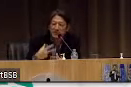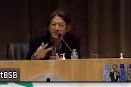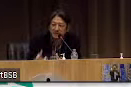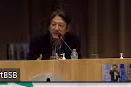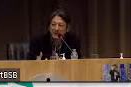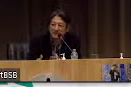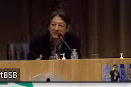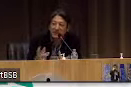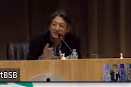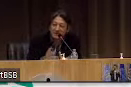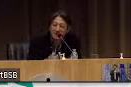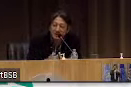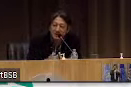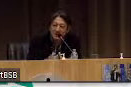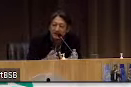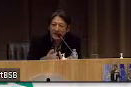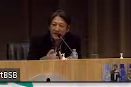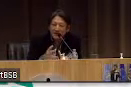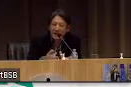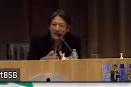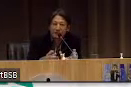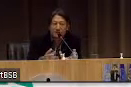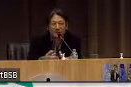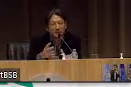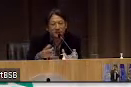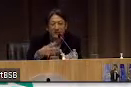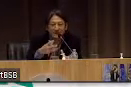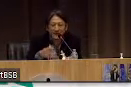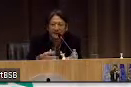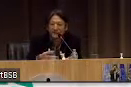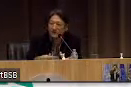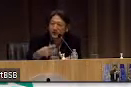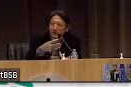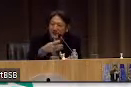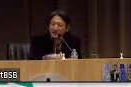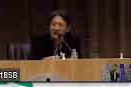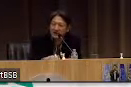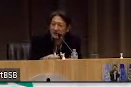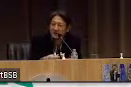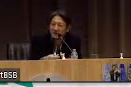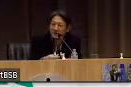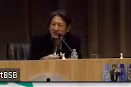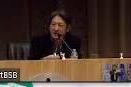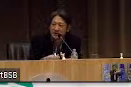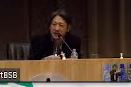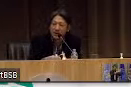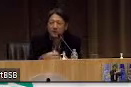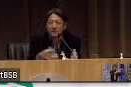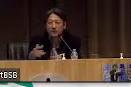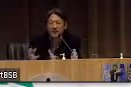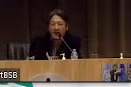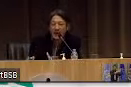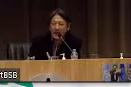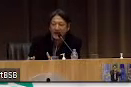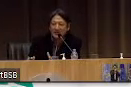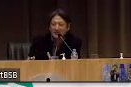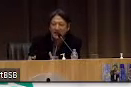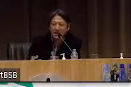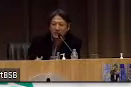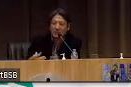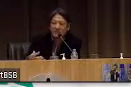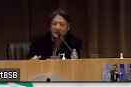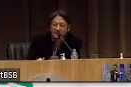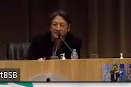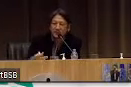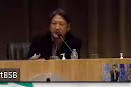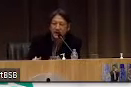team, we have professionals that build their experience under data in analogical process. So when